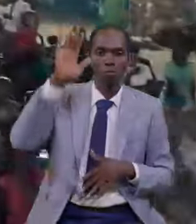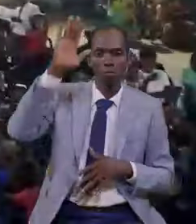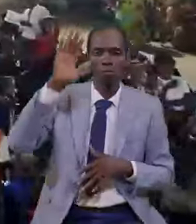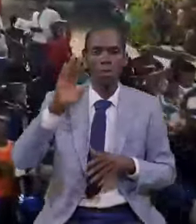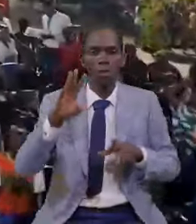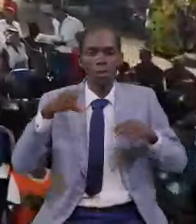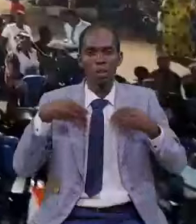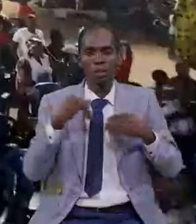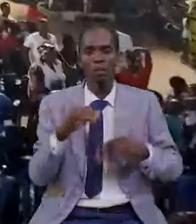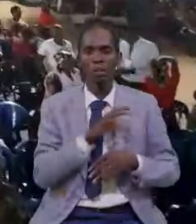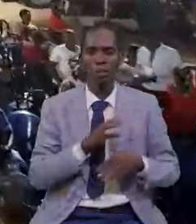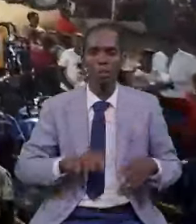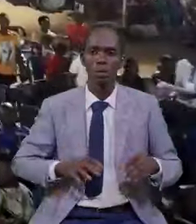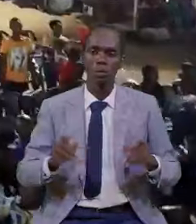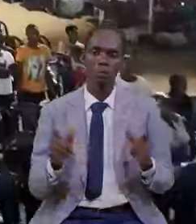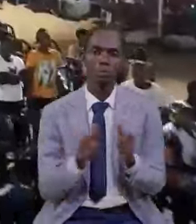them.